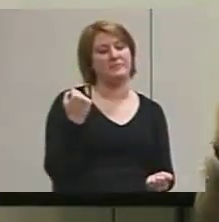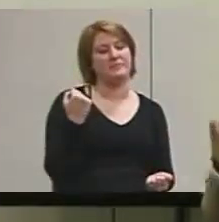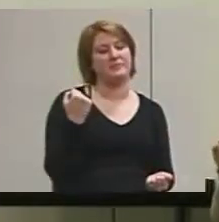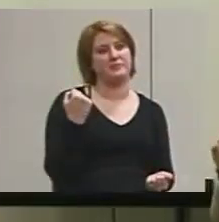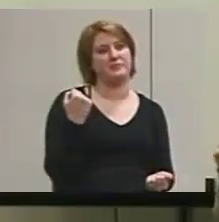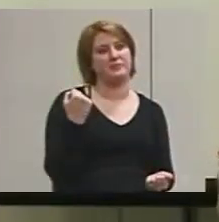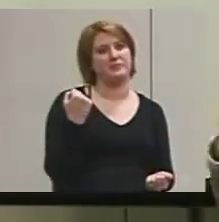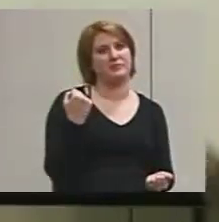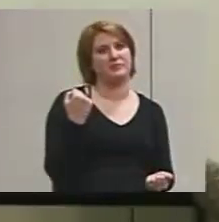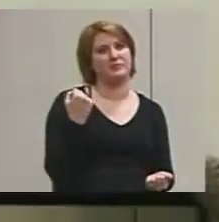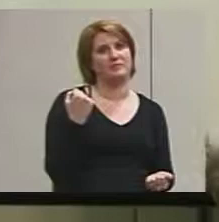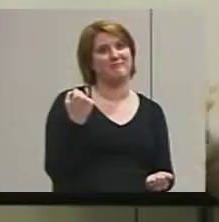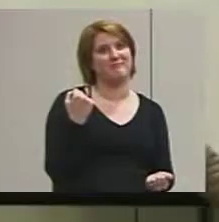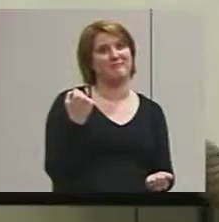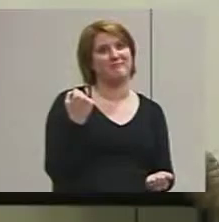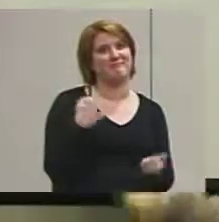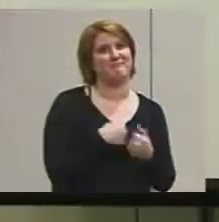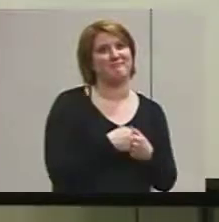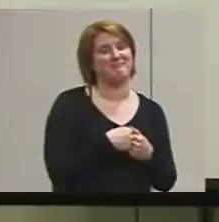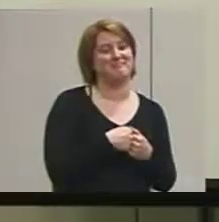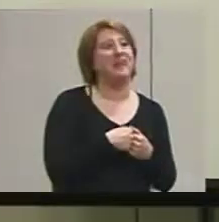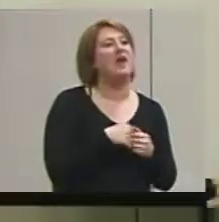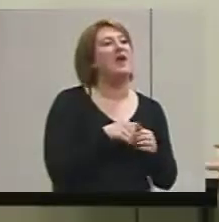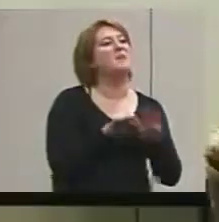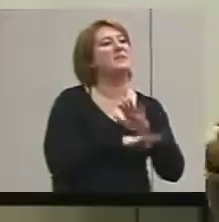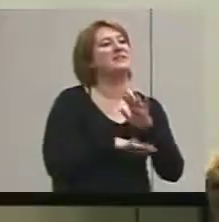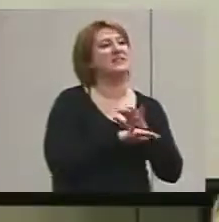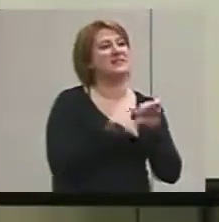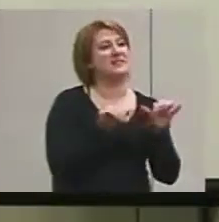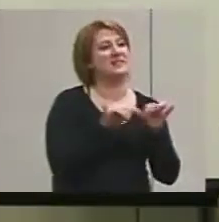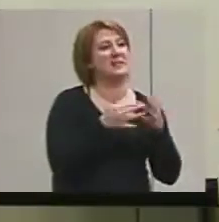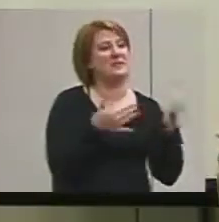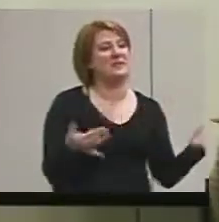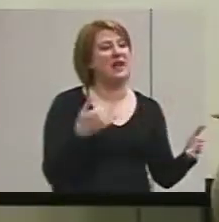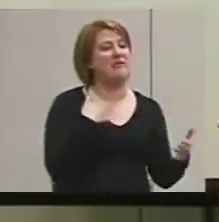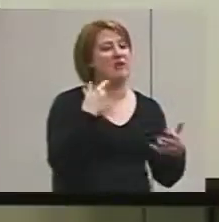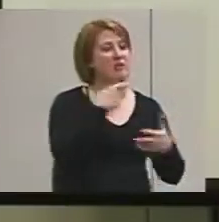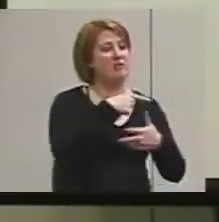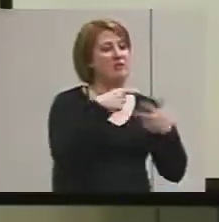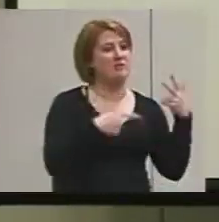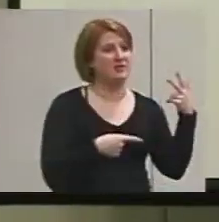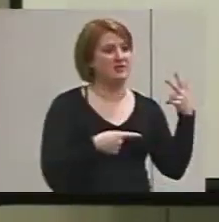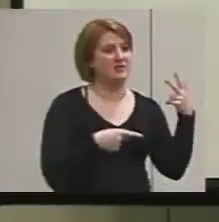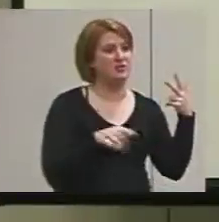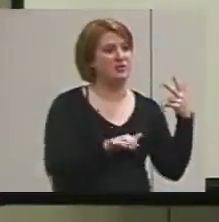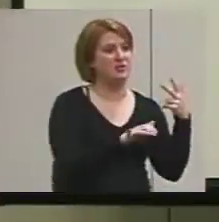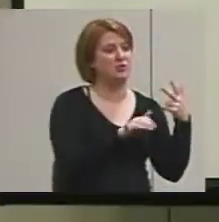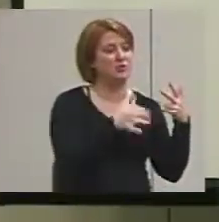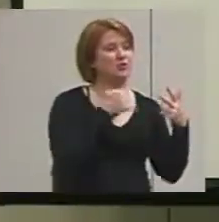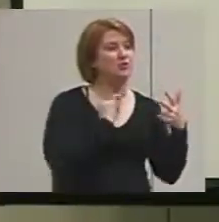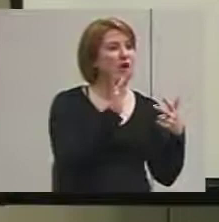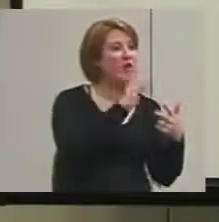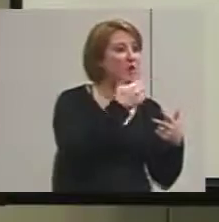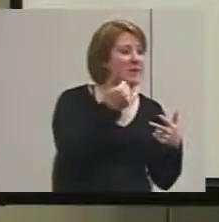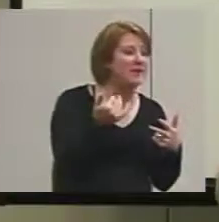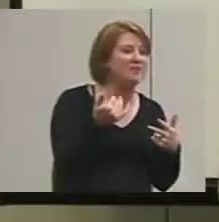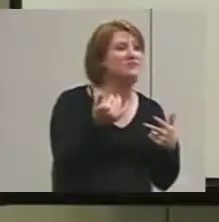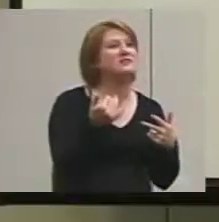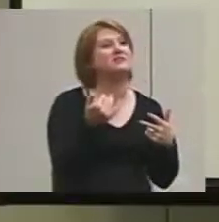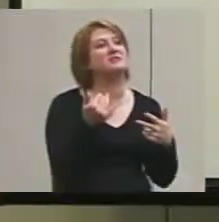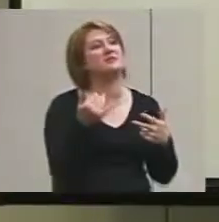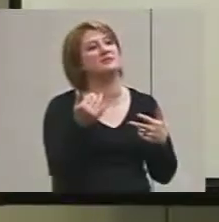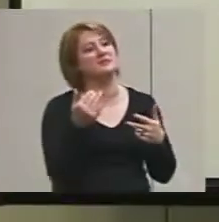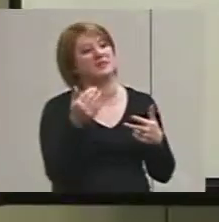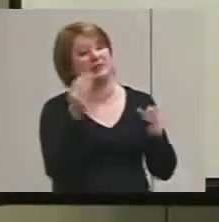over, and basically it's the same thing. We have the 3 things. Did you try your best? Did you listen to teachers and